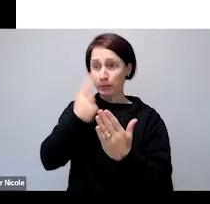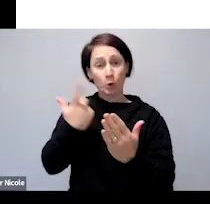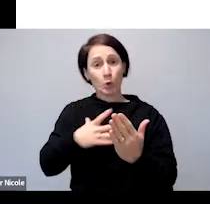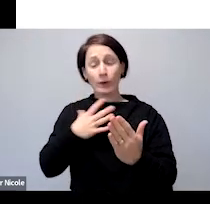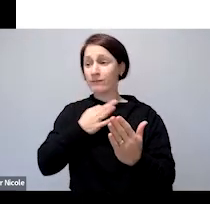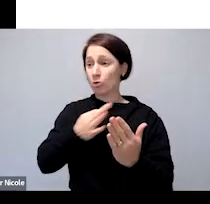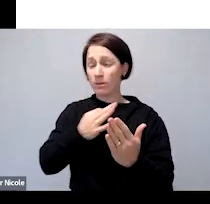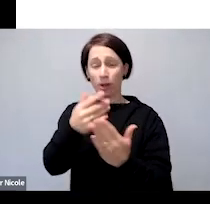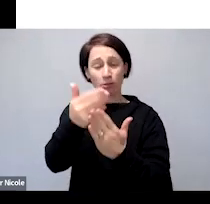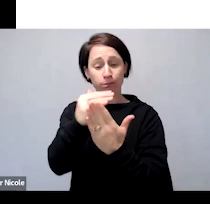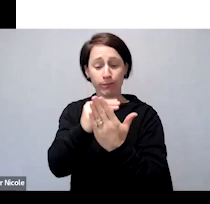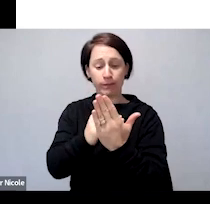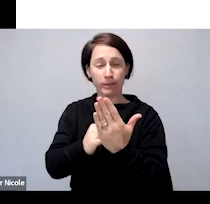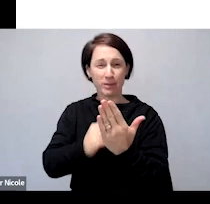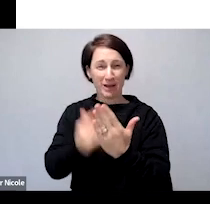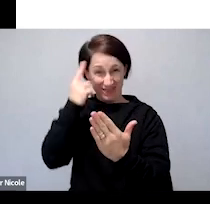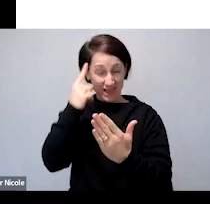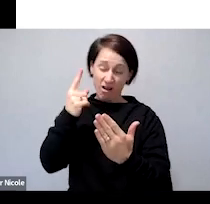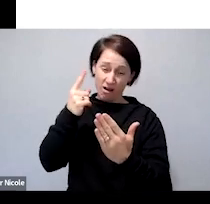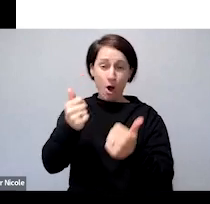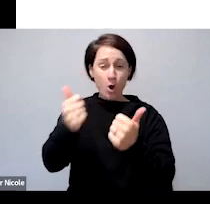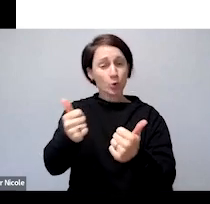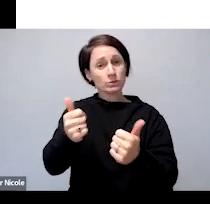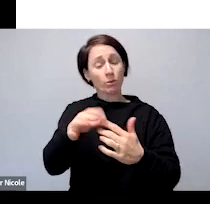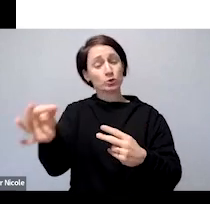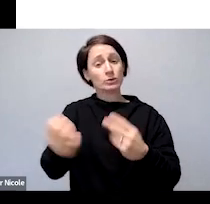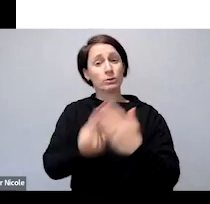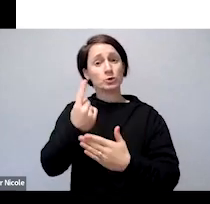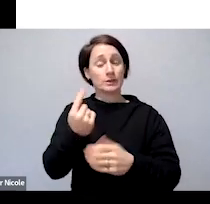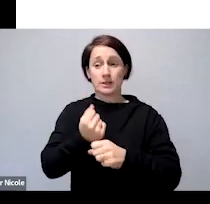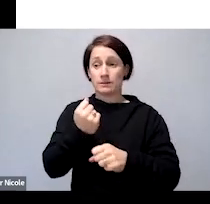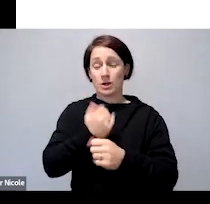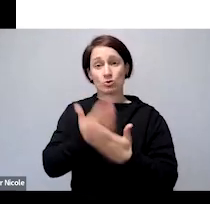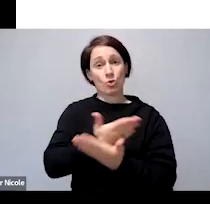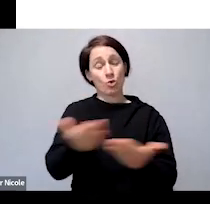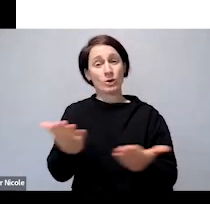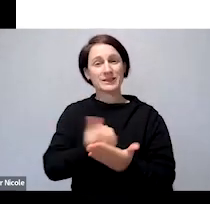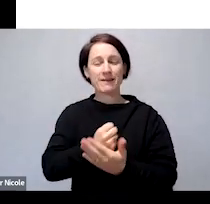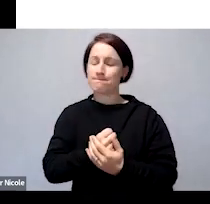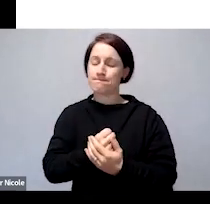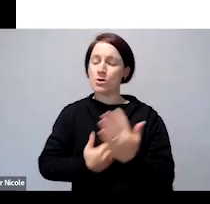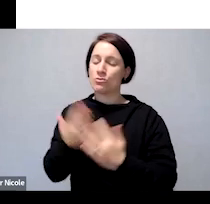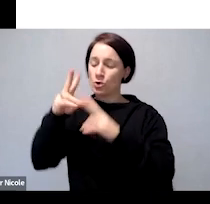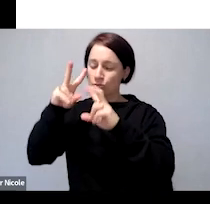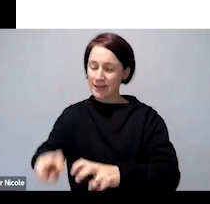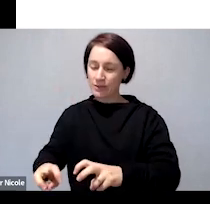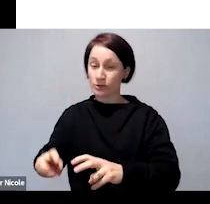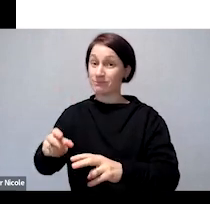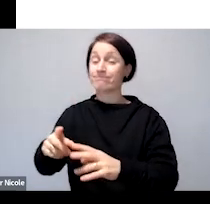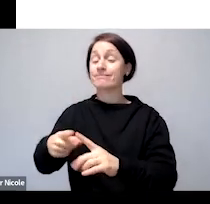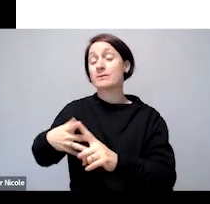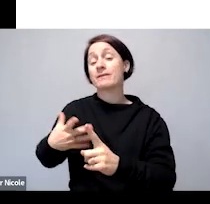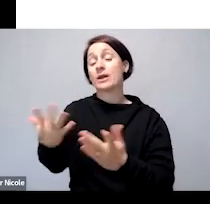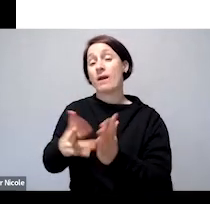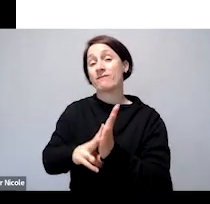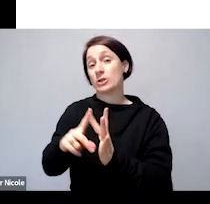like a straightforward way to keep people safe when disasters happen. But as we've shown in our research, particularly in the Victorian context, the only